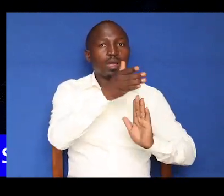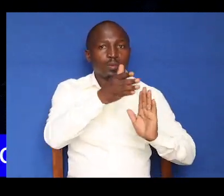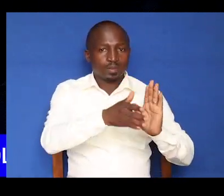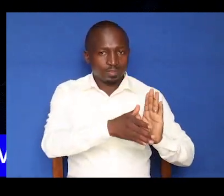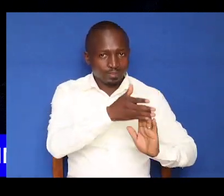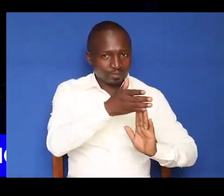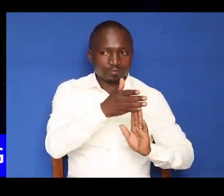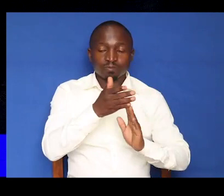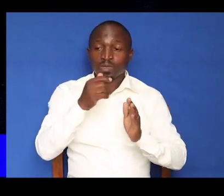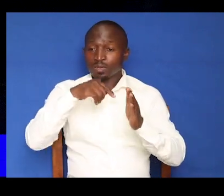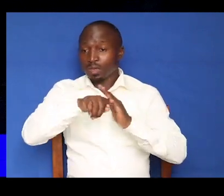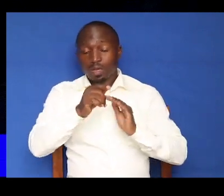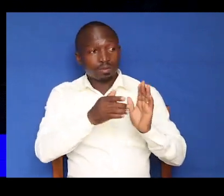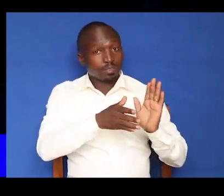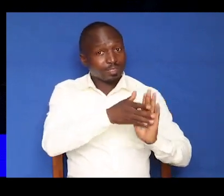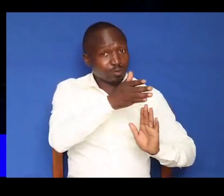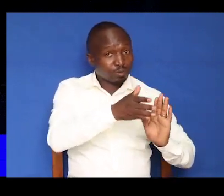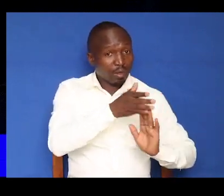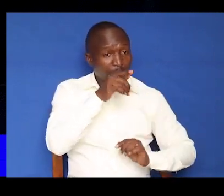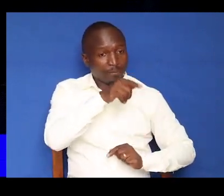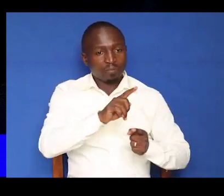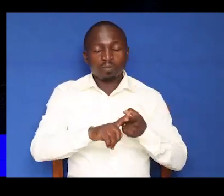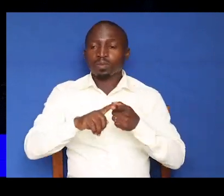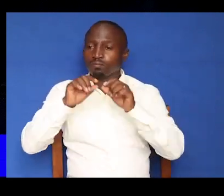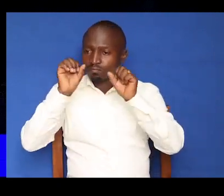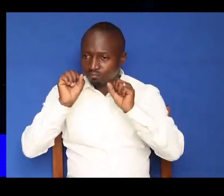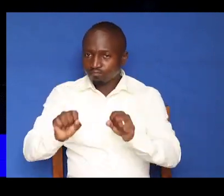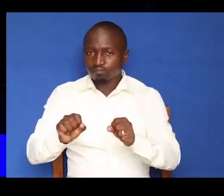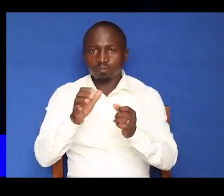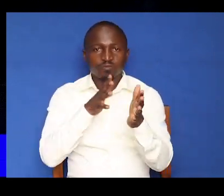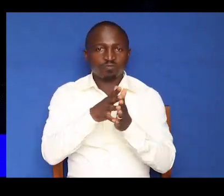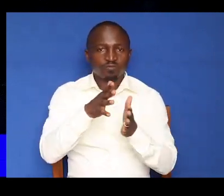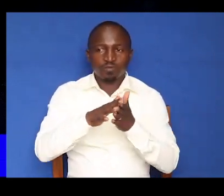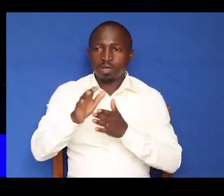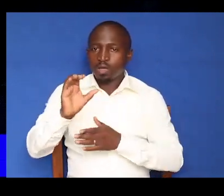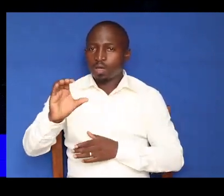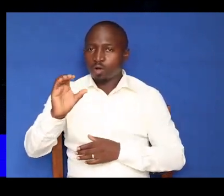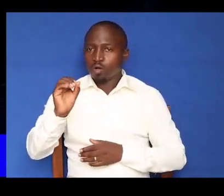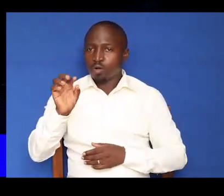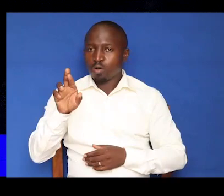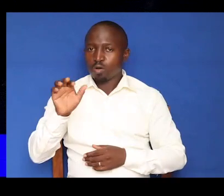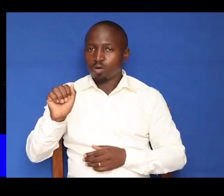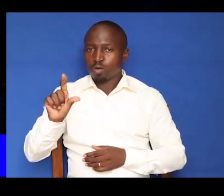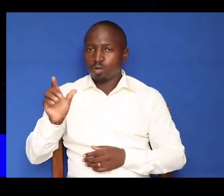introduction. In the introduction, it is important to define the coral